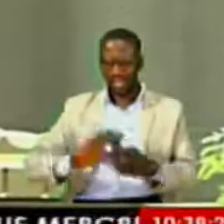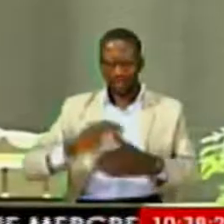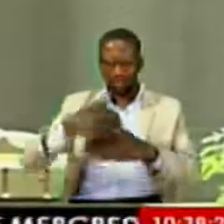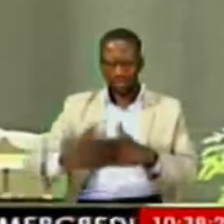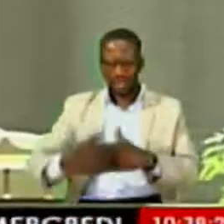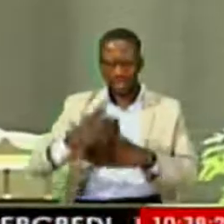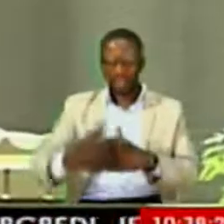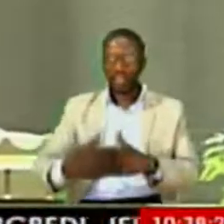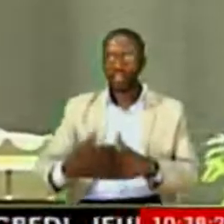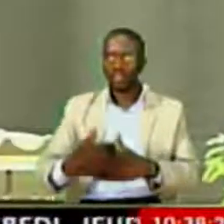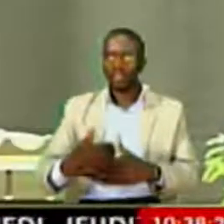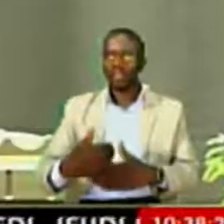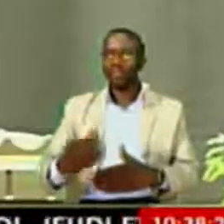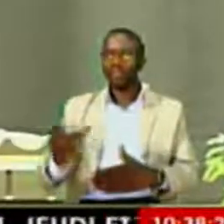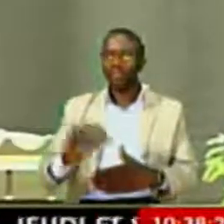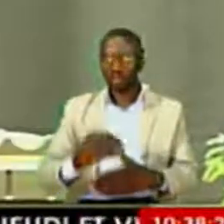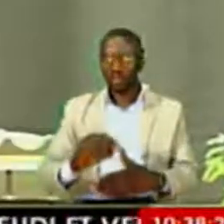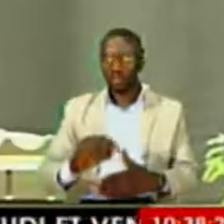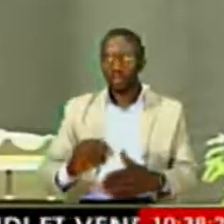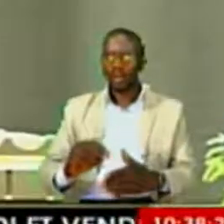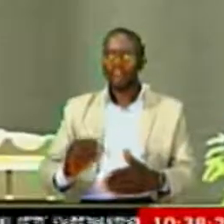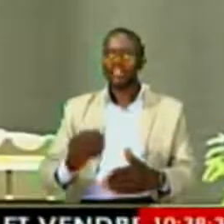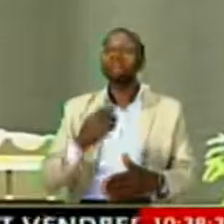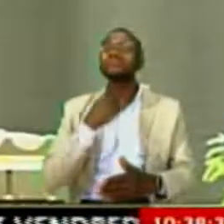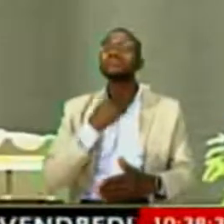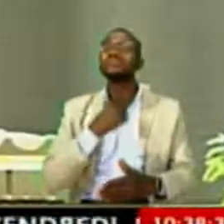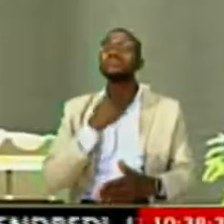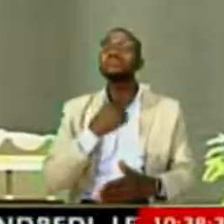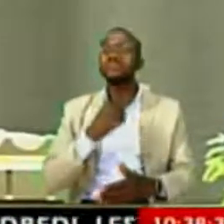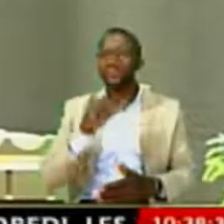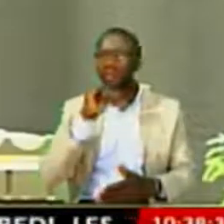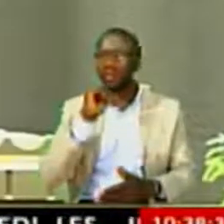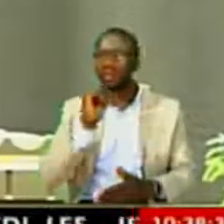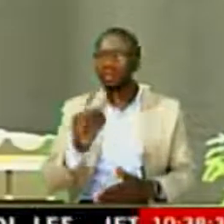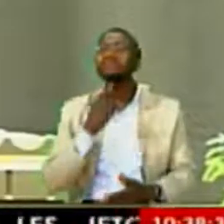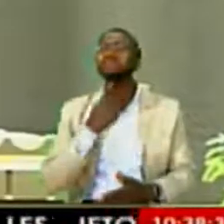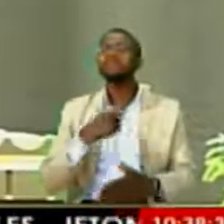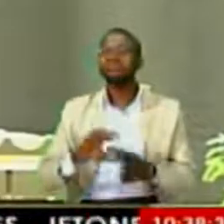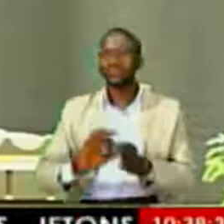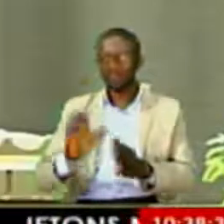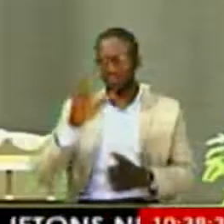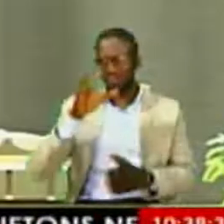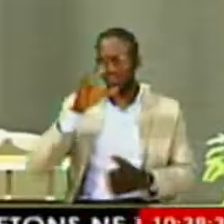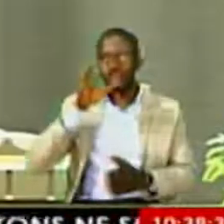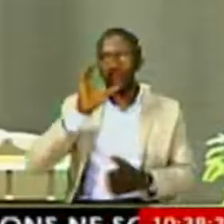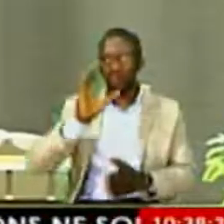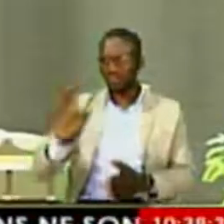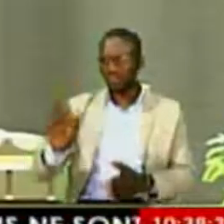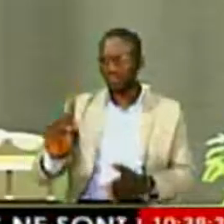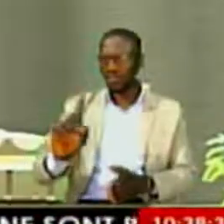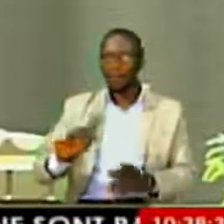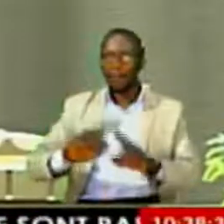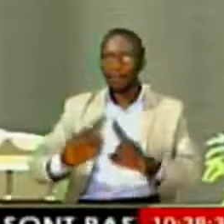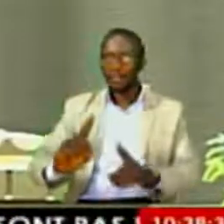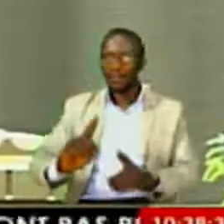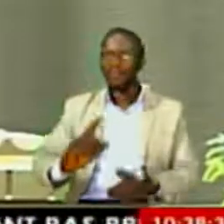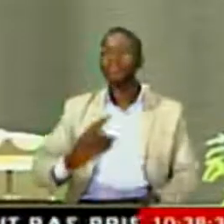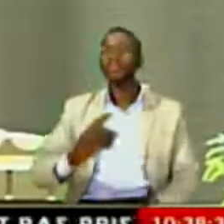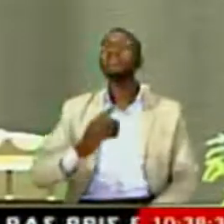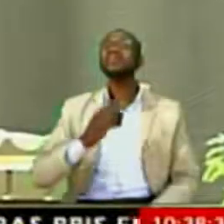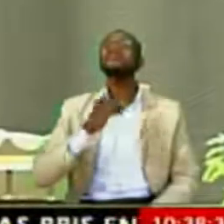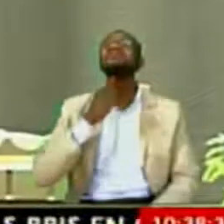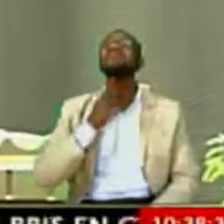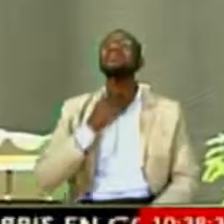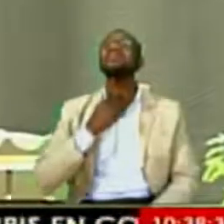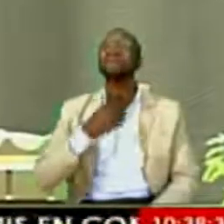send the thirst. Pas la soif de l'eau. Not the thirst of water. Mais la faim. But the famine. Et la soif. D'écouter la